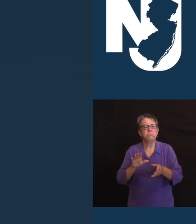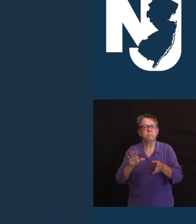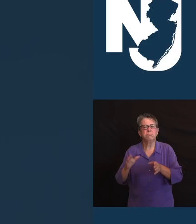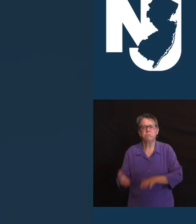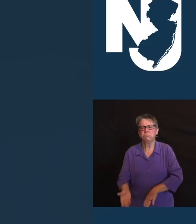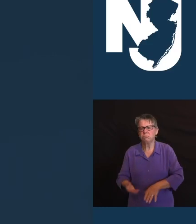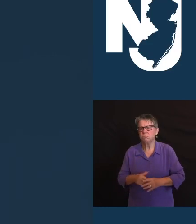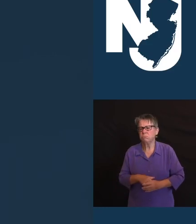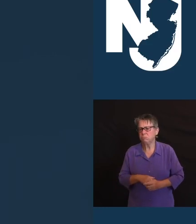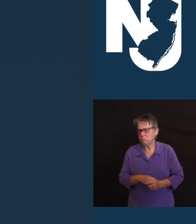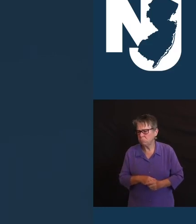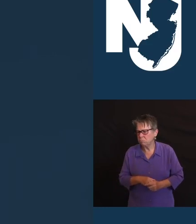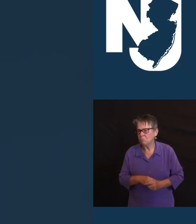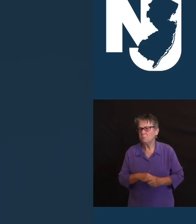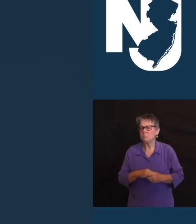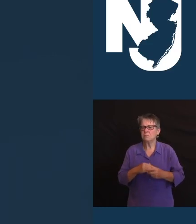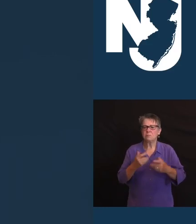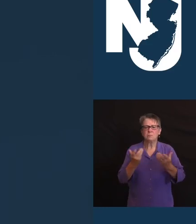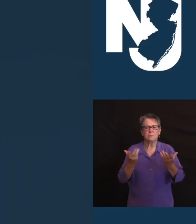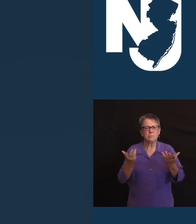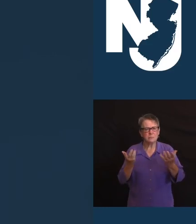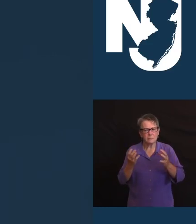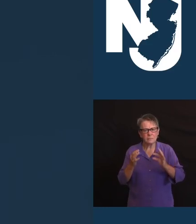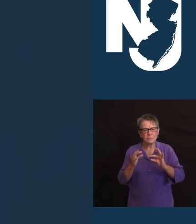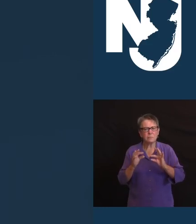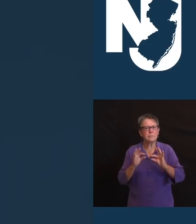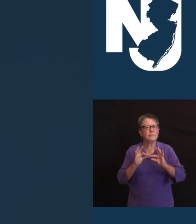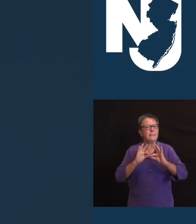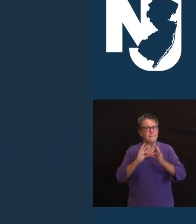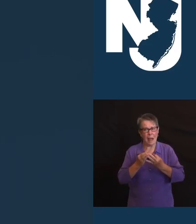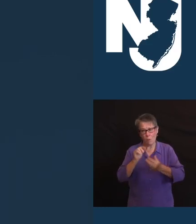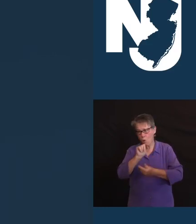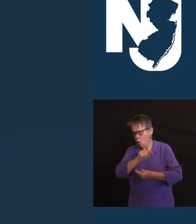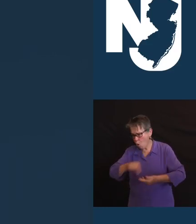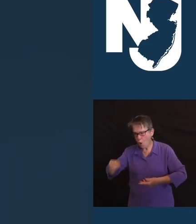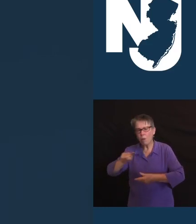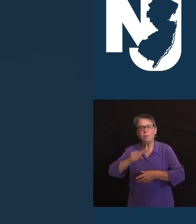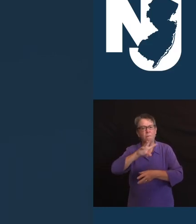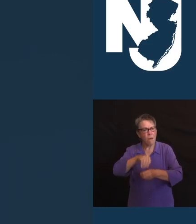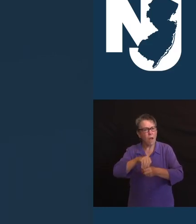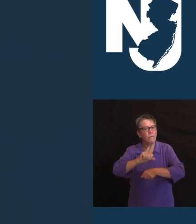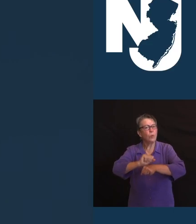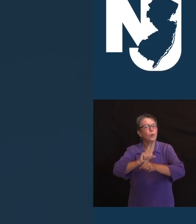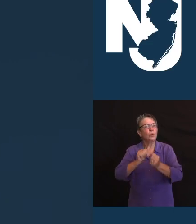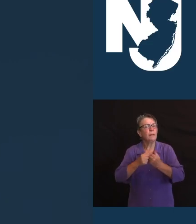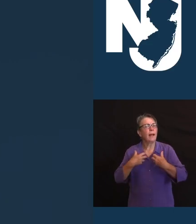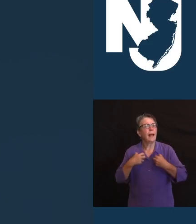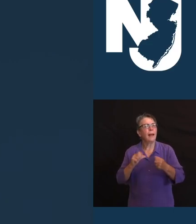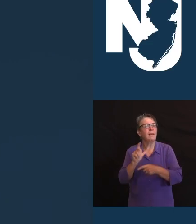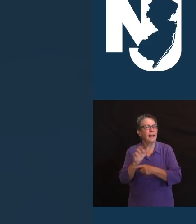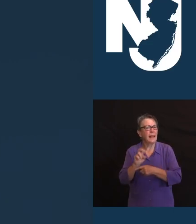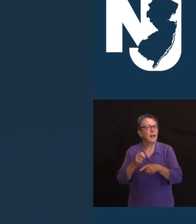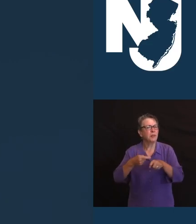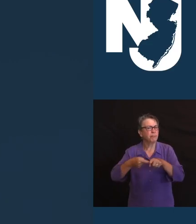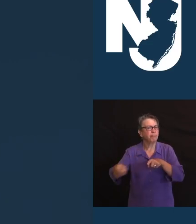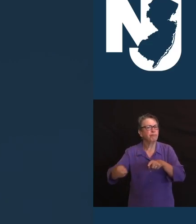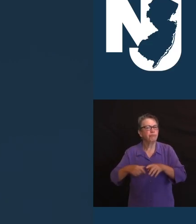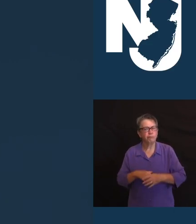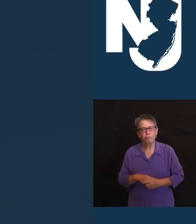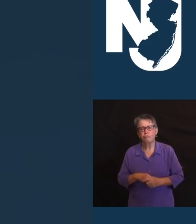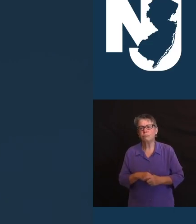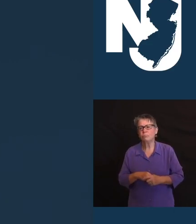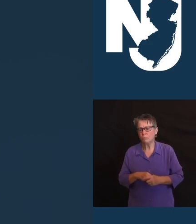out to them all. We thank Don for choosing to make New Jersey and the United States of America the home for his family, and may God bless and watch